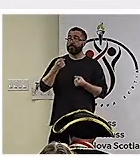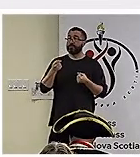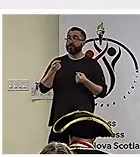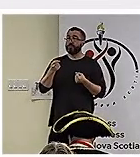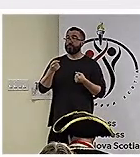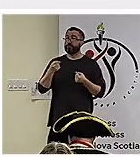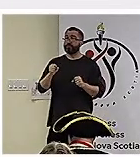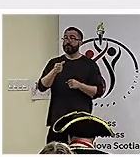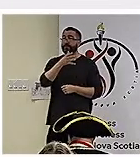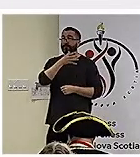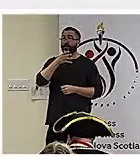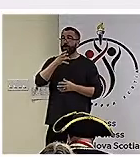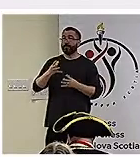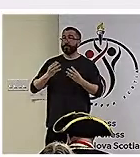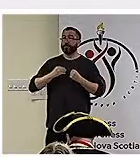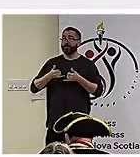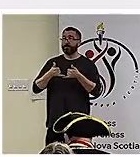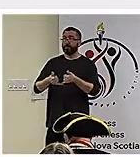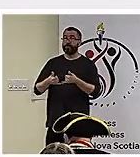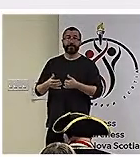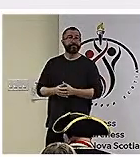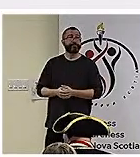award.